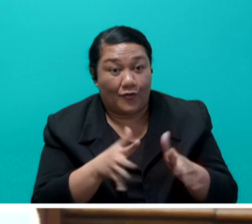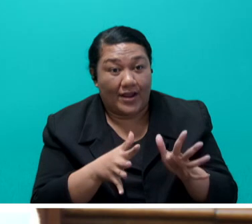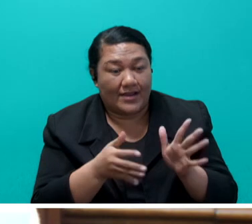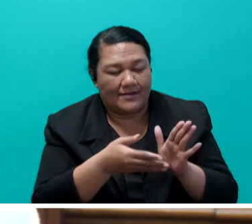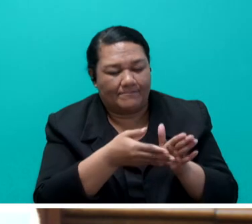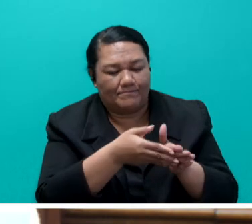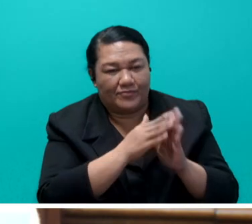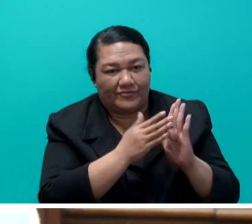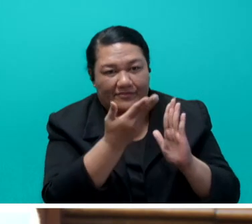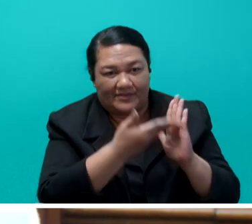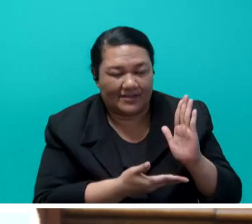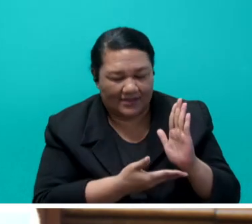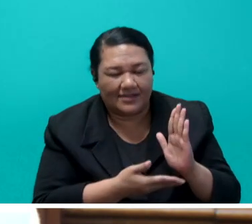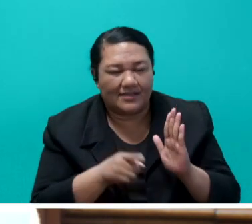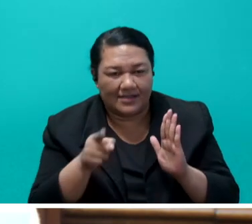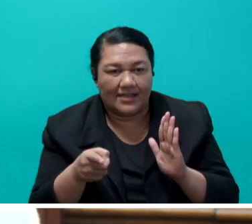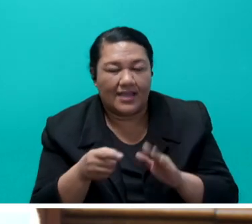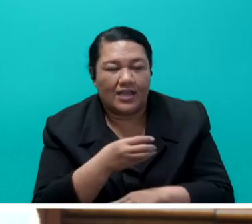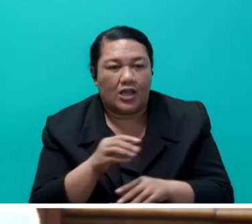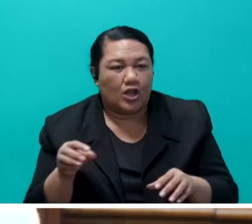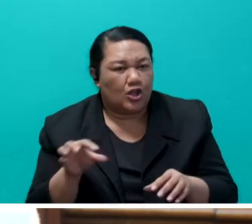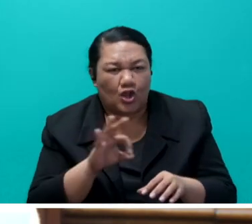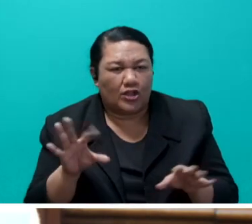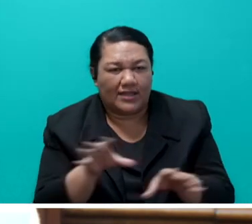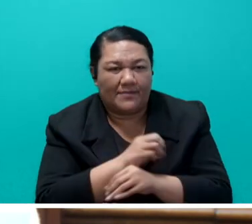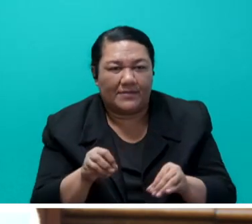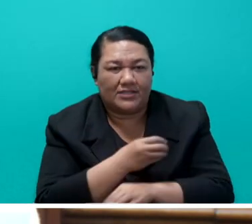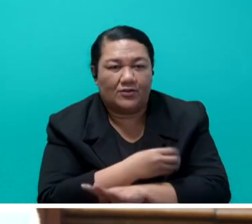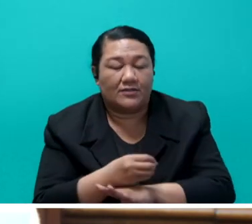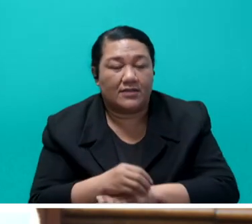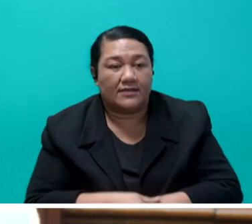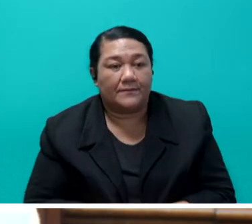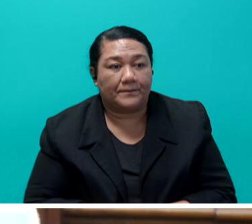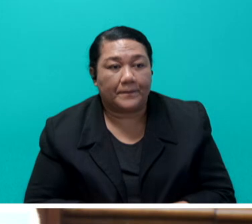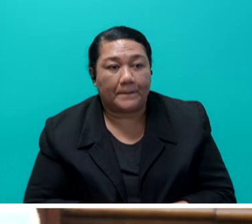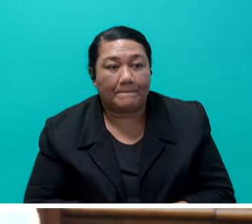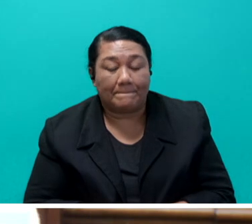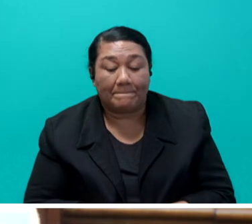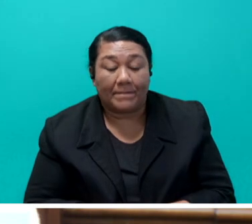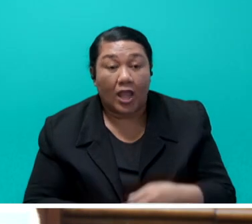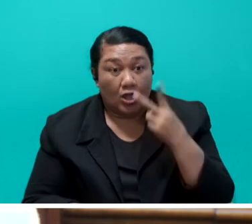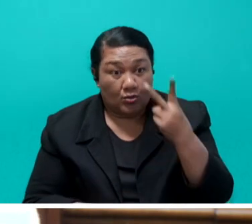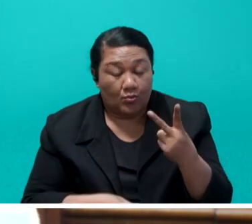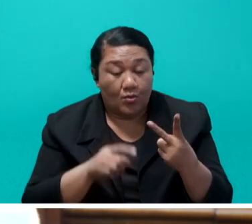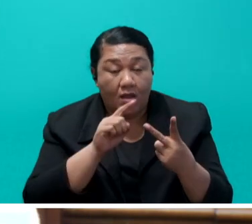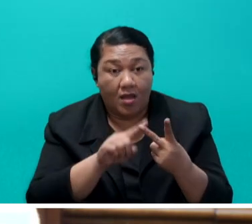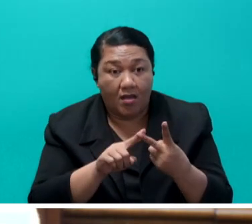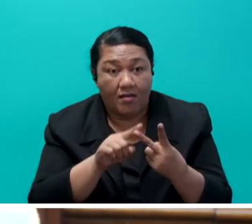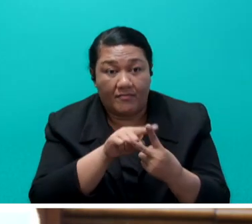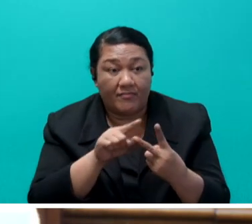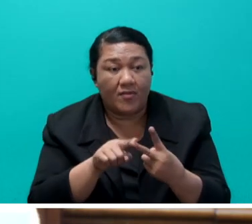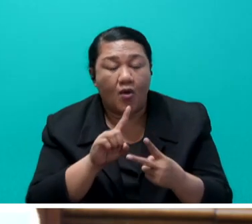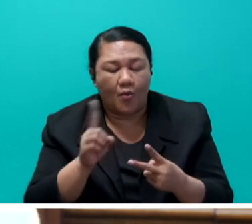Experts, including Associate Professor Tony Hooker and Dr. Nigel Marks, have emphasized that the proposed release